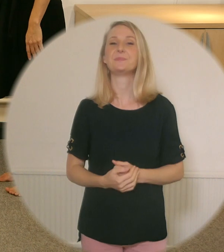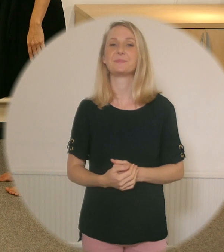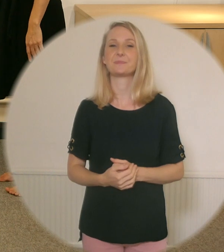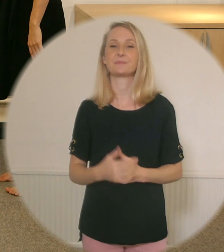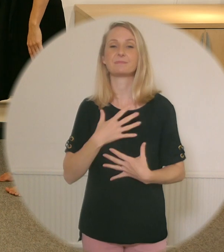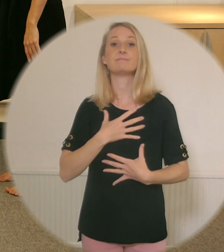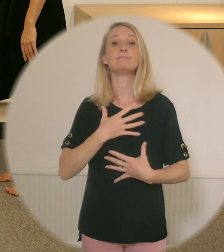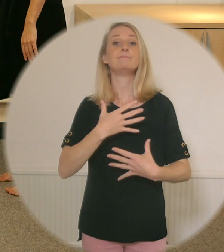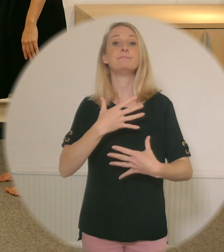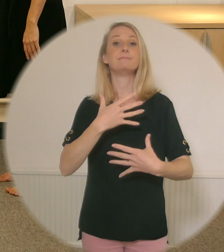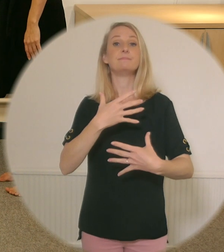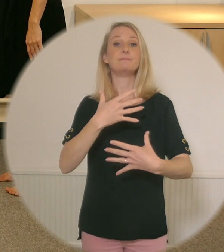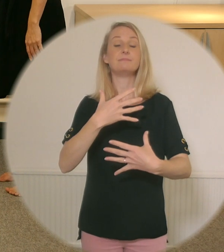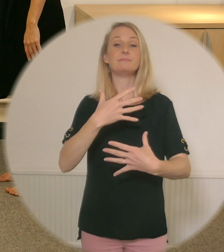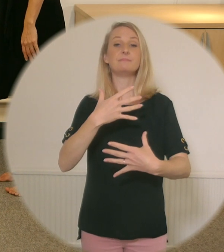Inhale.